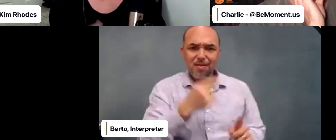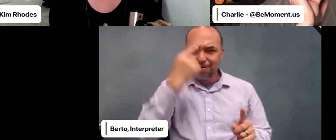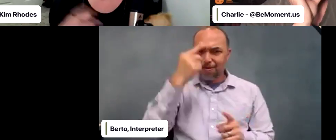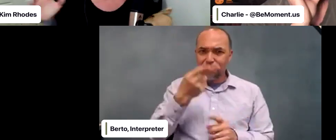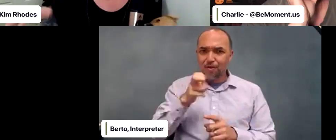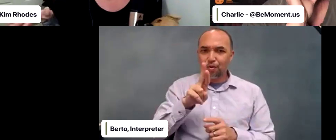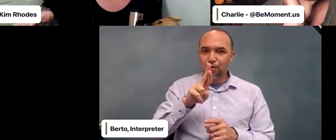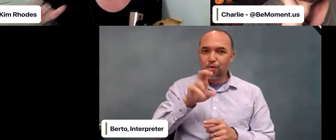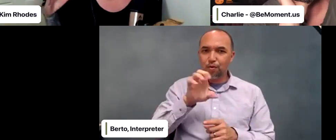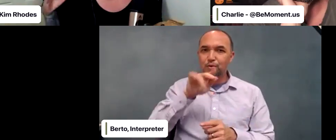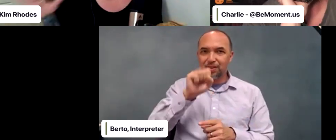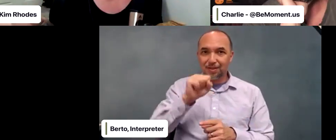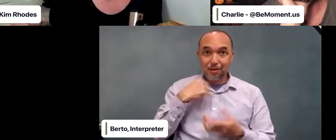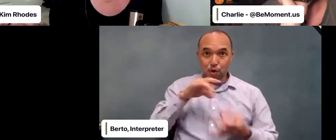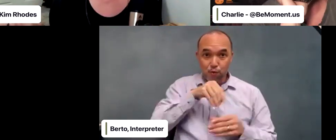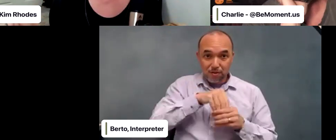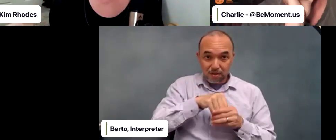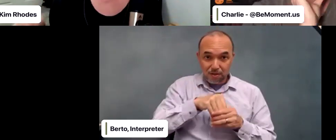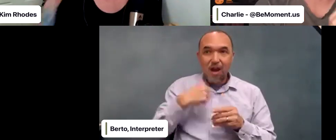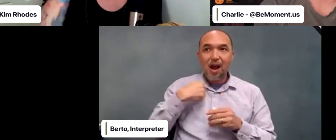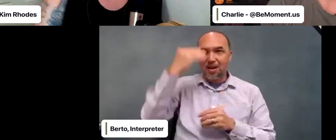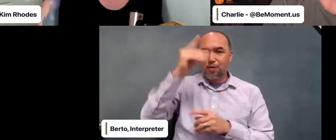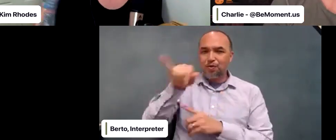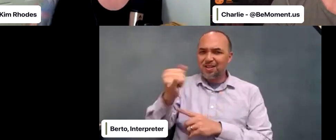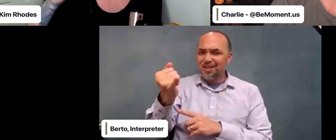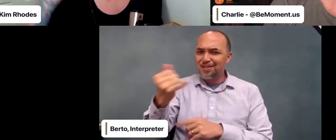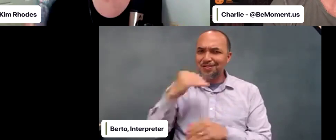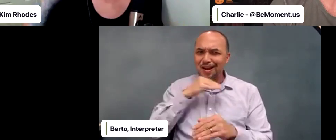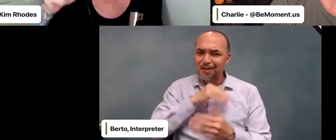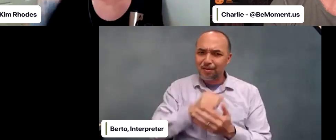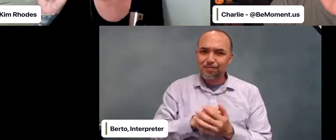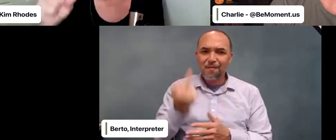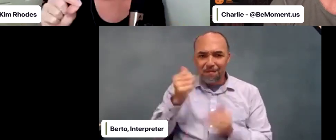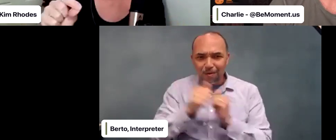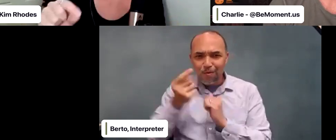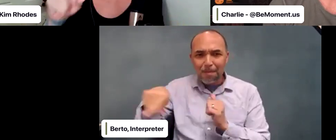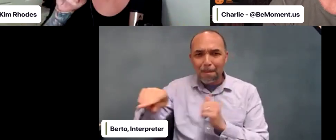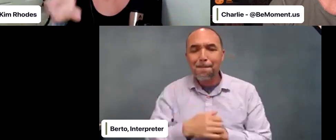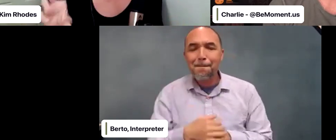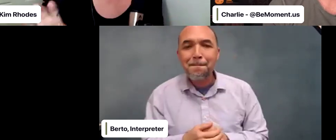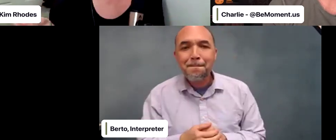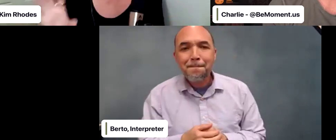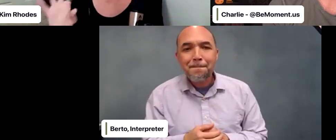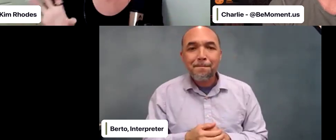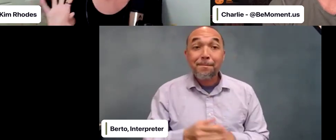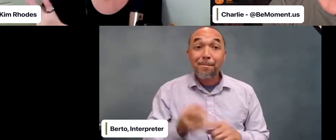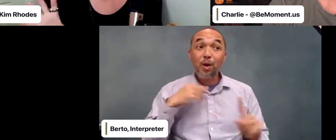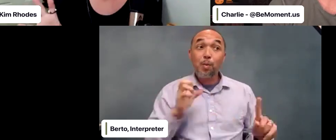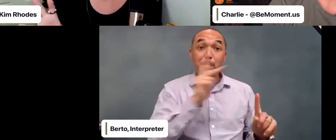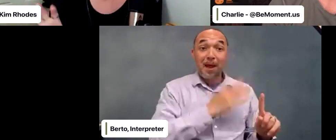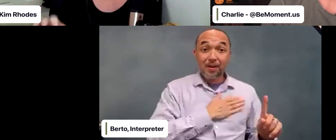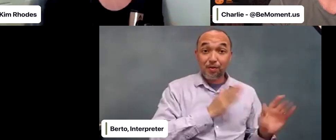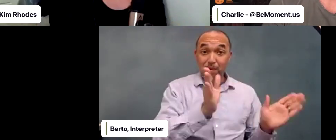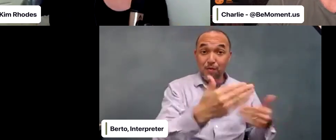possessed. I know DJ's fucking with everybody, right? I go back to my room, and I'm a 19-year-old who thinks it's really